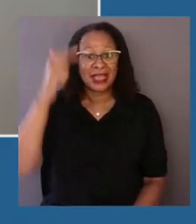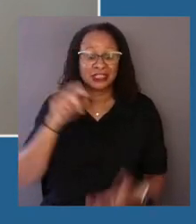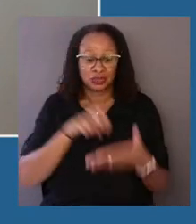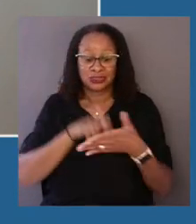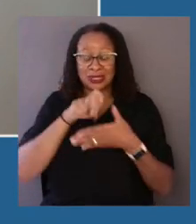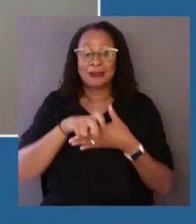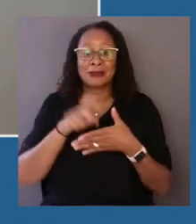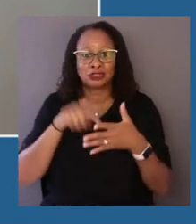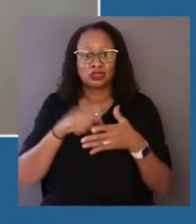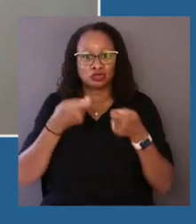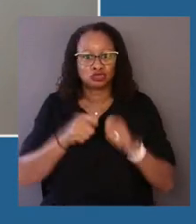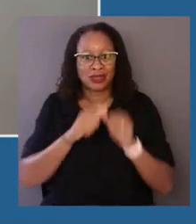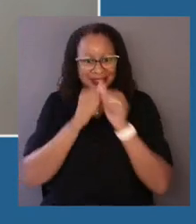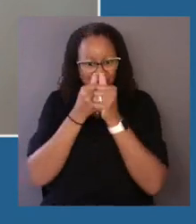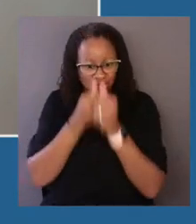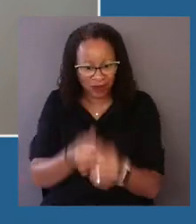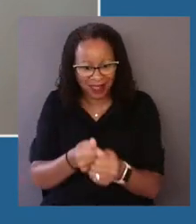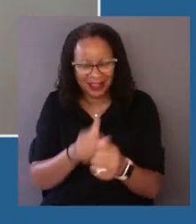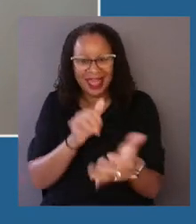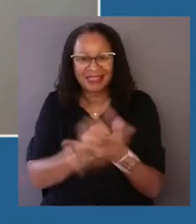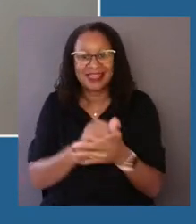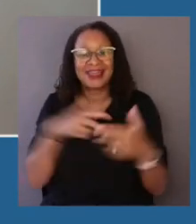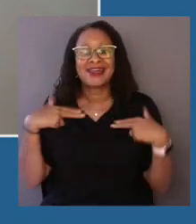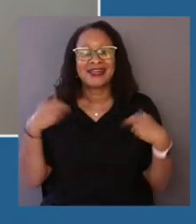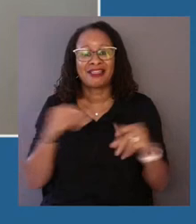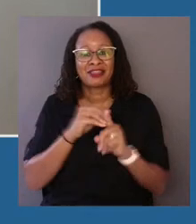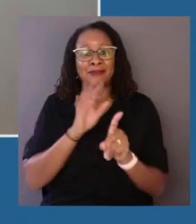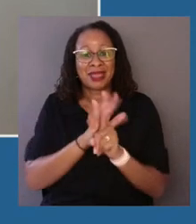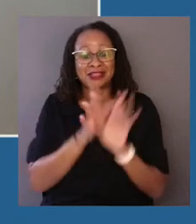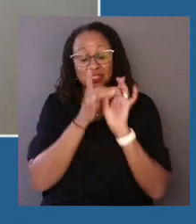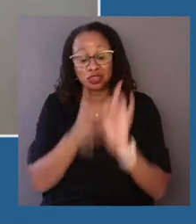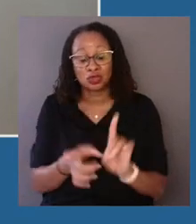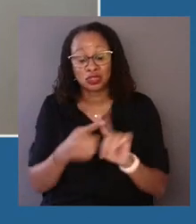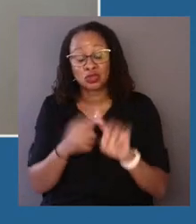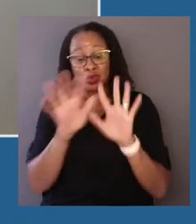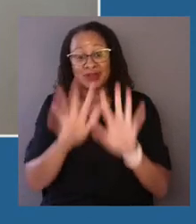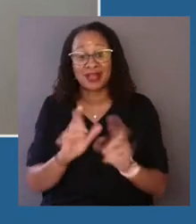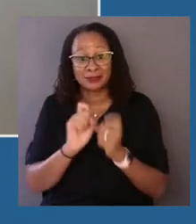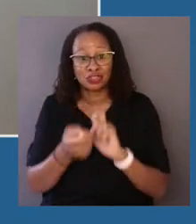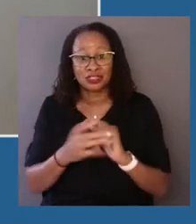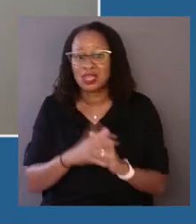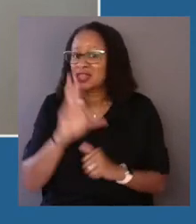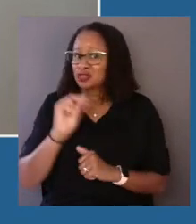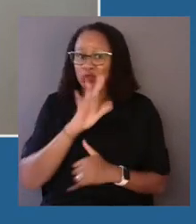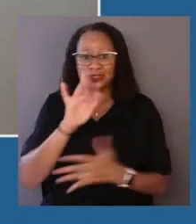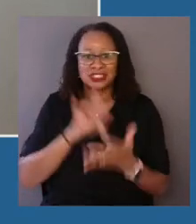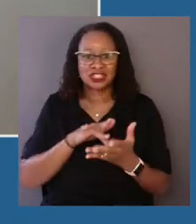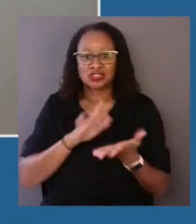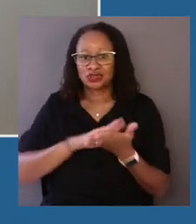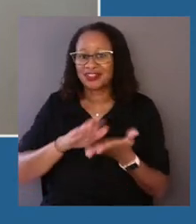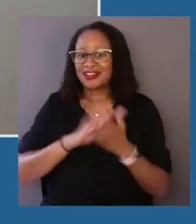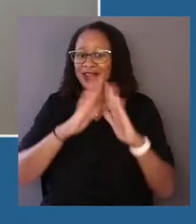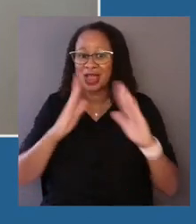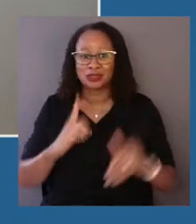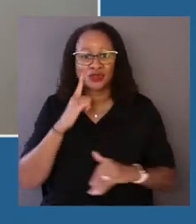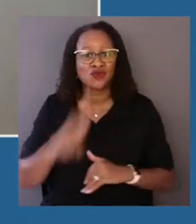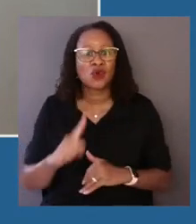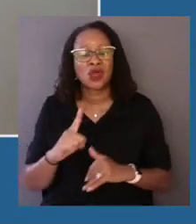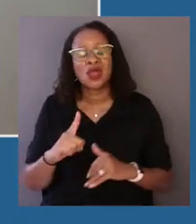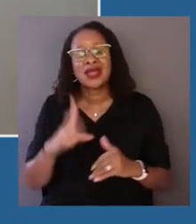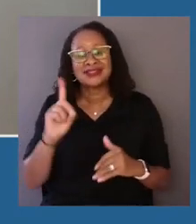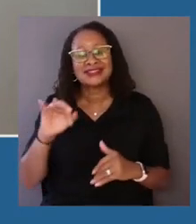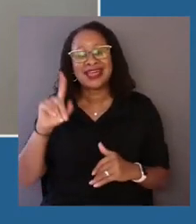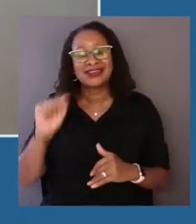the health impacts associated with climate change. There's no central clearinghouse for data to understand just how